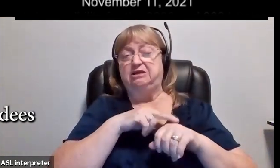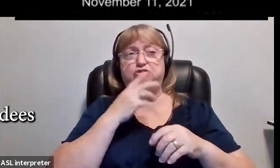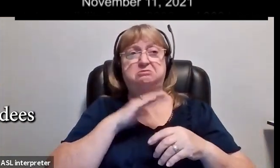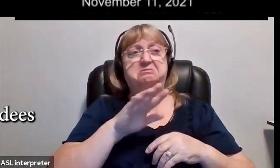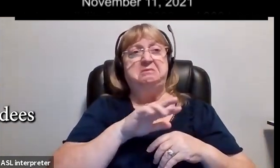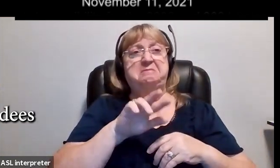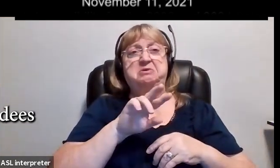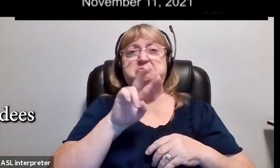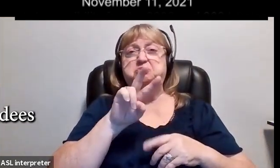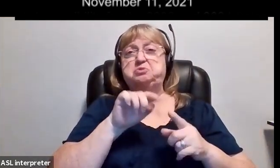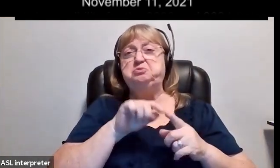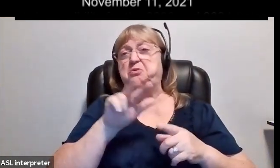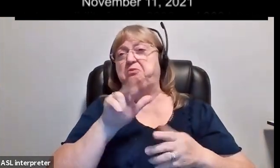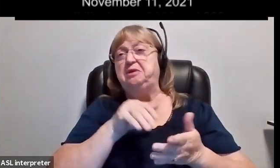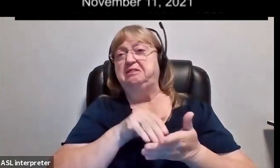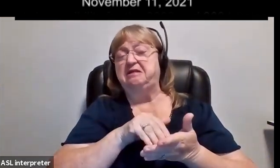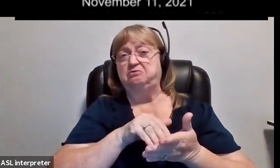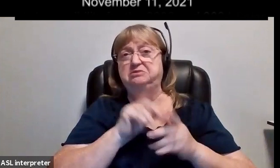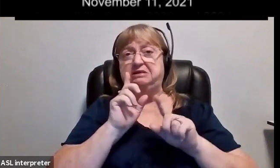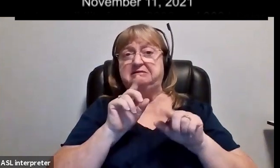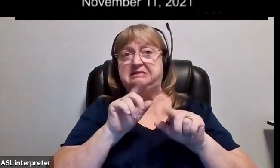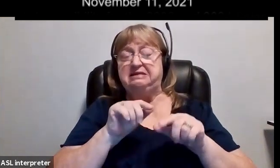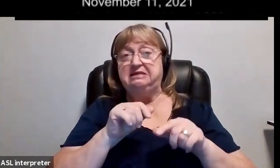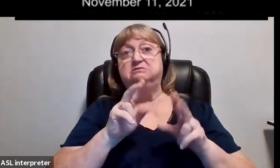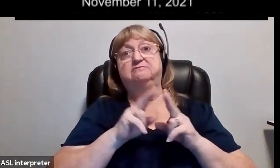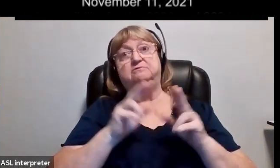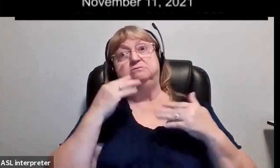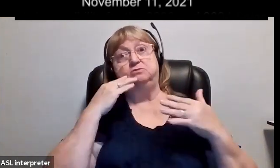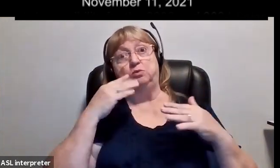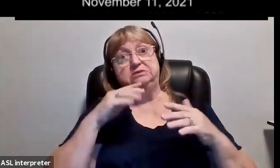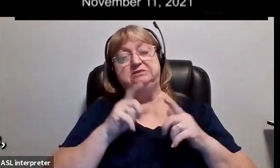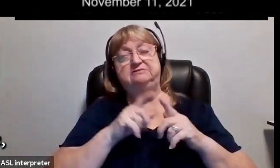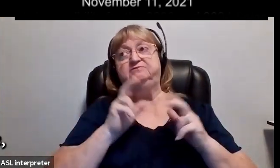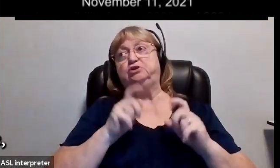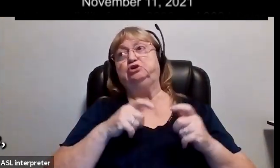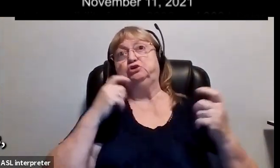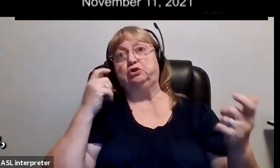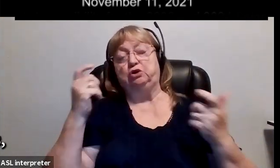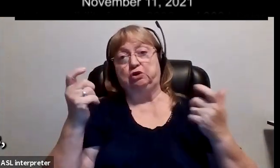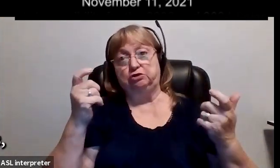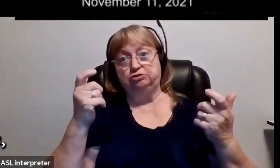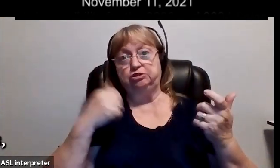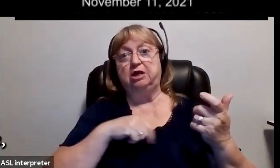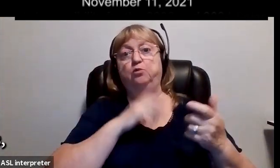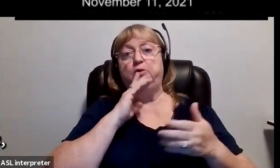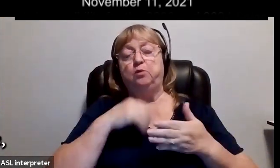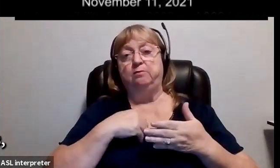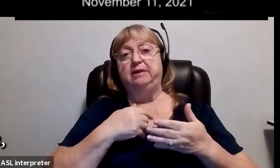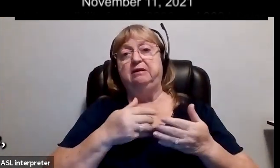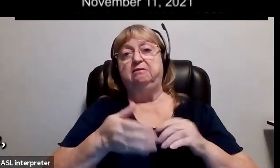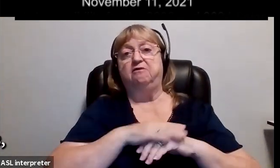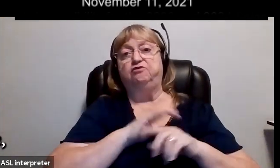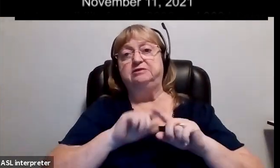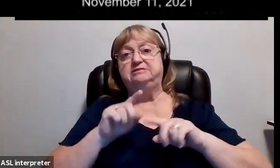3,000 attendees per conference. It can be quite a noisy place, quite a large place, and we're going to be covering different types